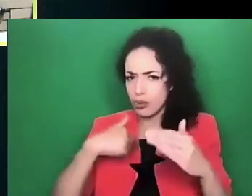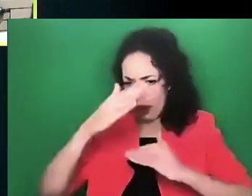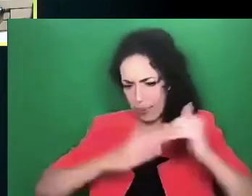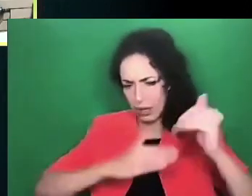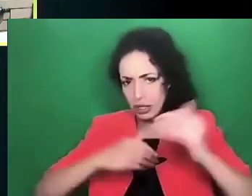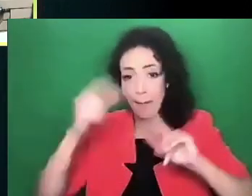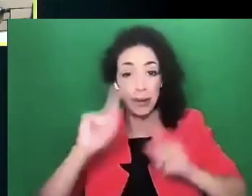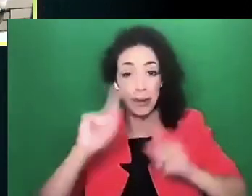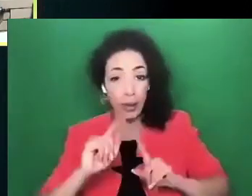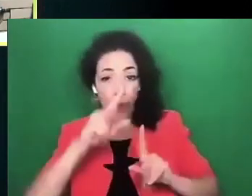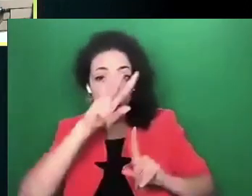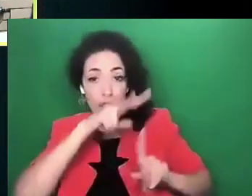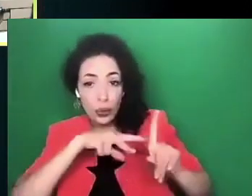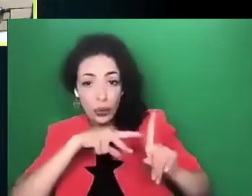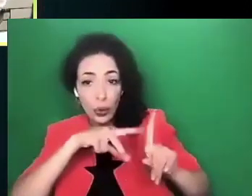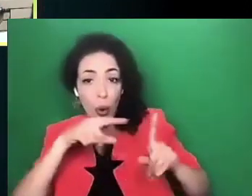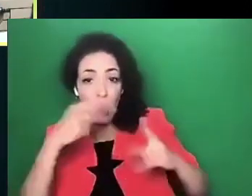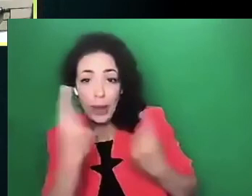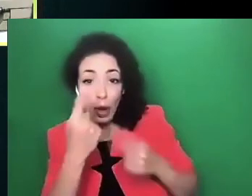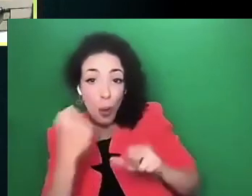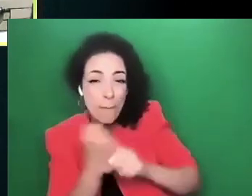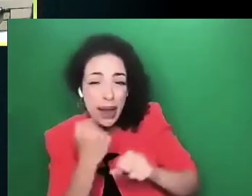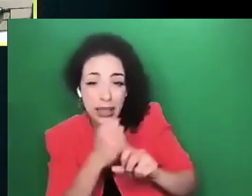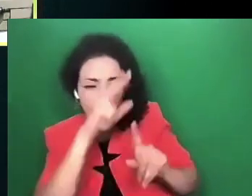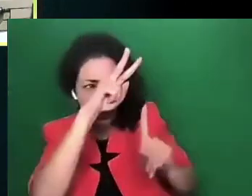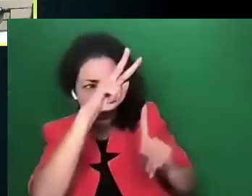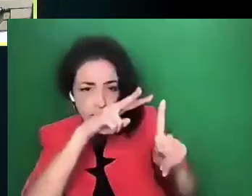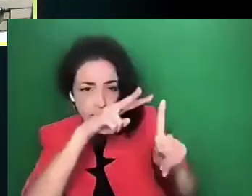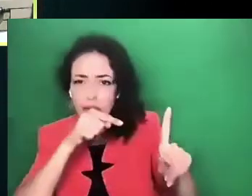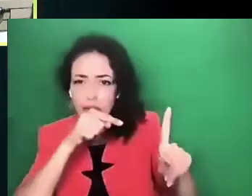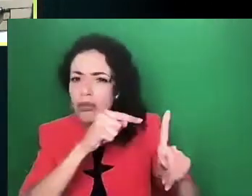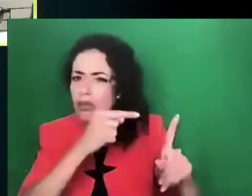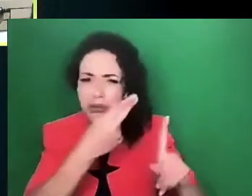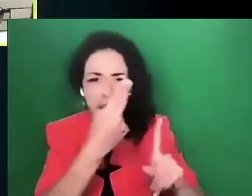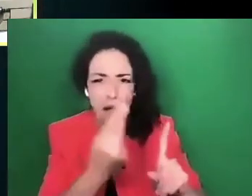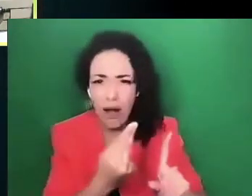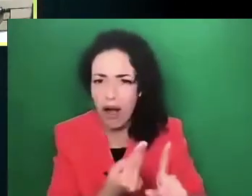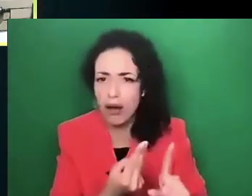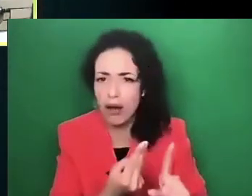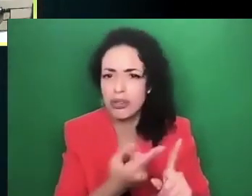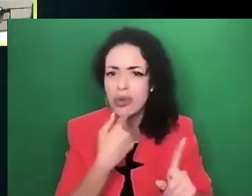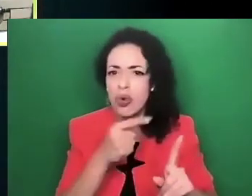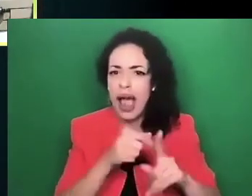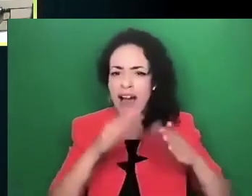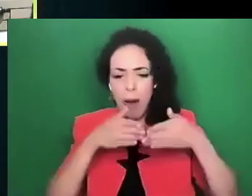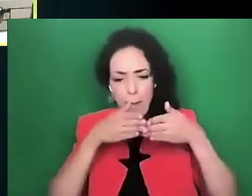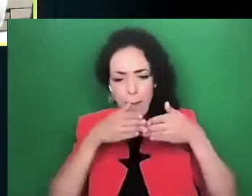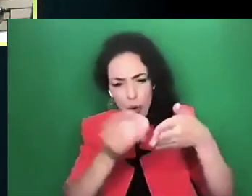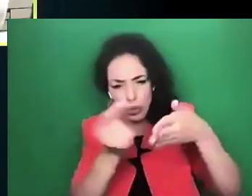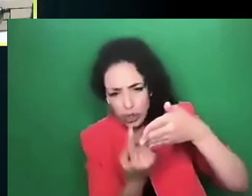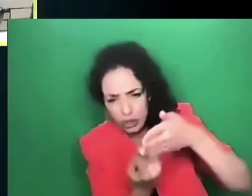artworks. Yeah, the prow, this very proud prow that you have, has no reason to be except